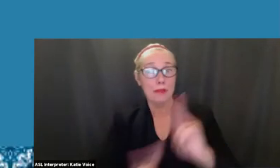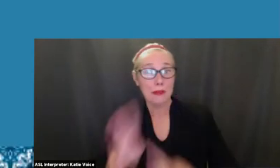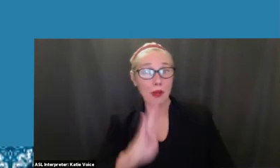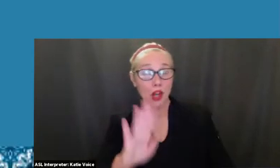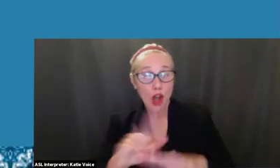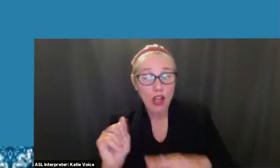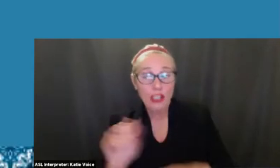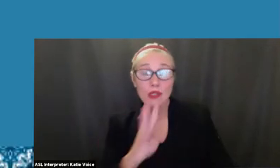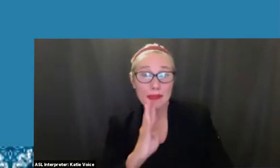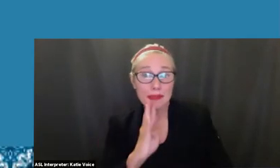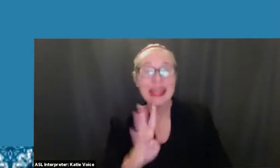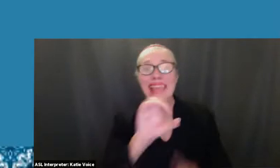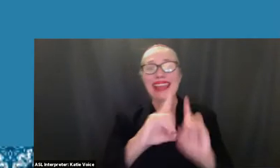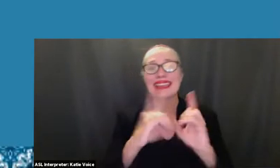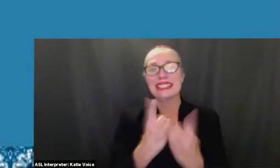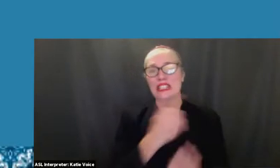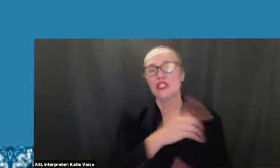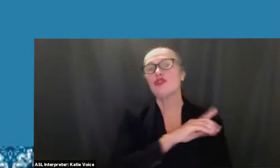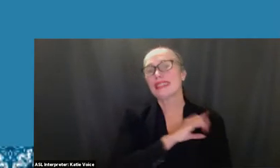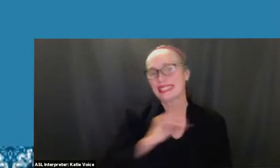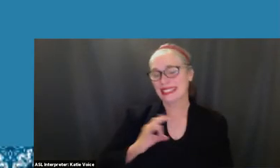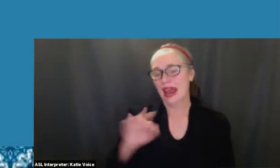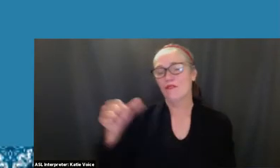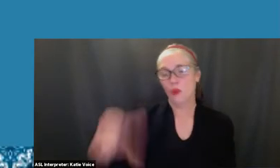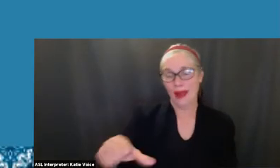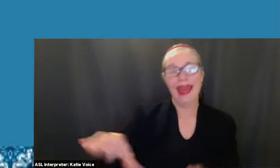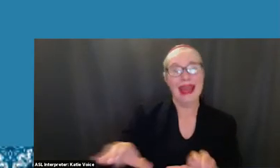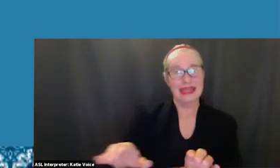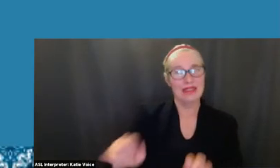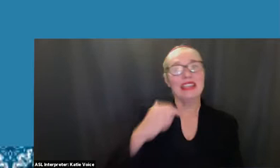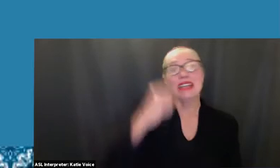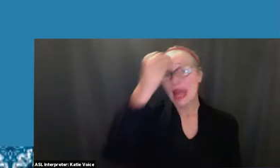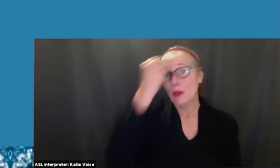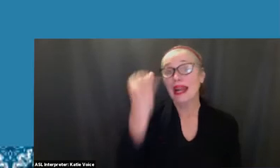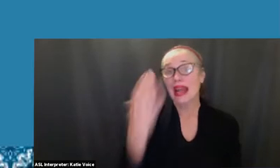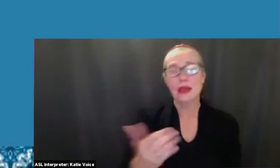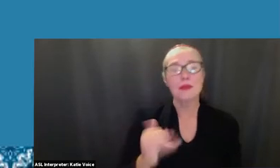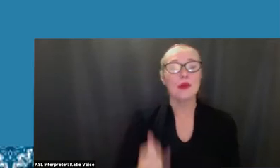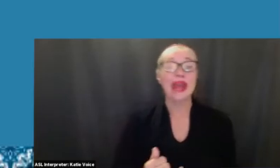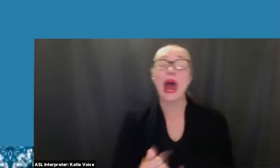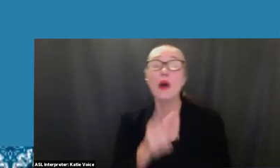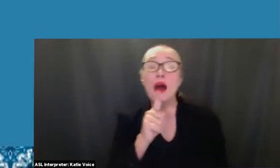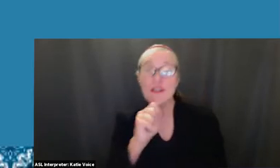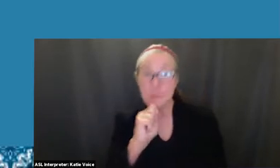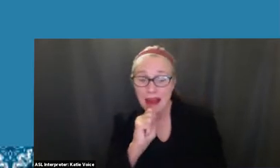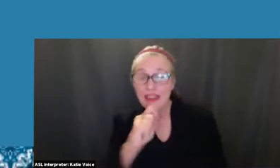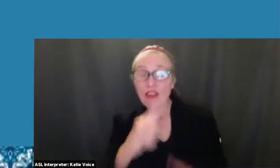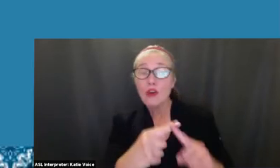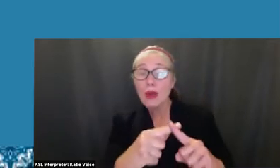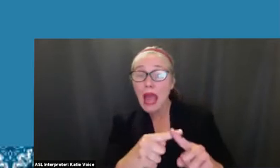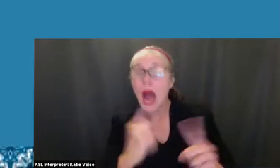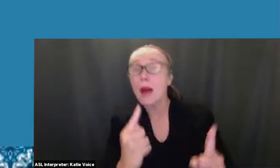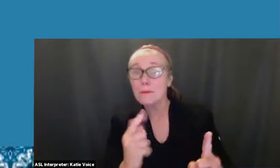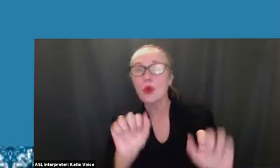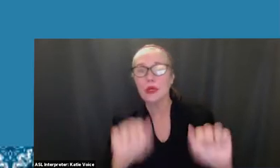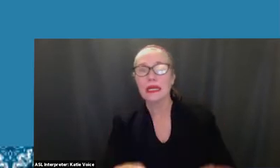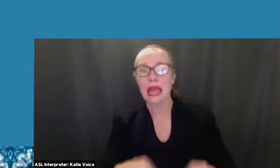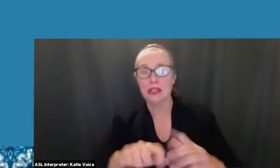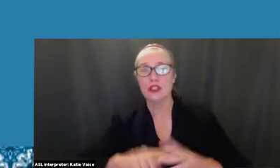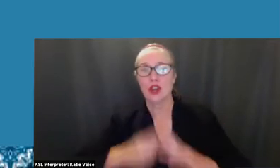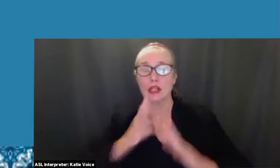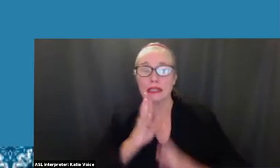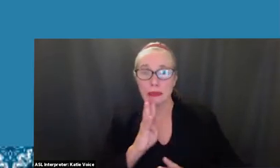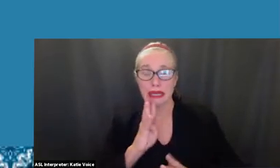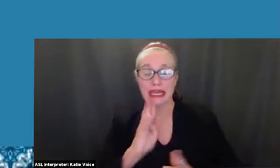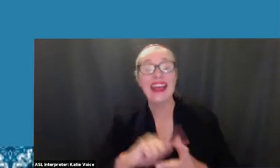district staff and the speaker will be notified that they can now unmute themselves in order to begin speaking the speaker will then need